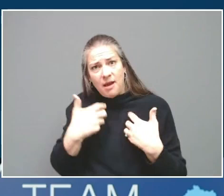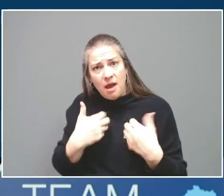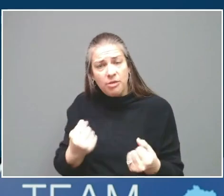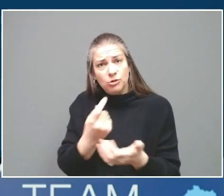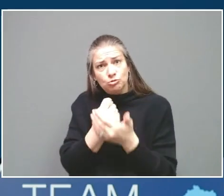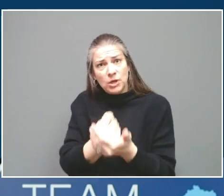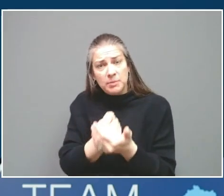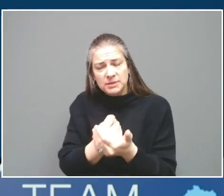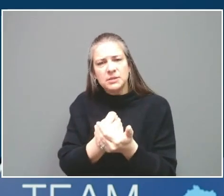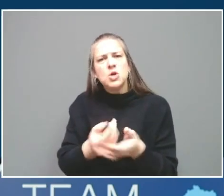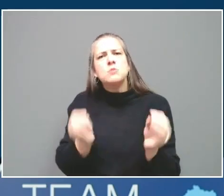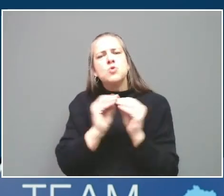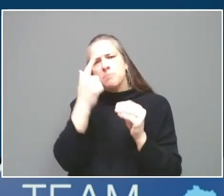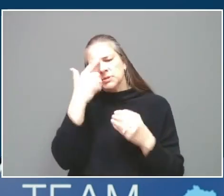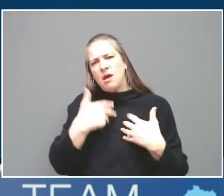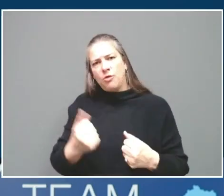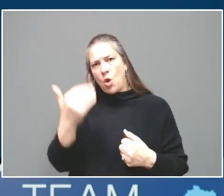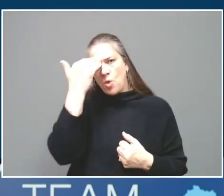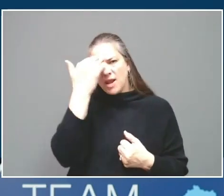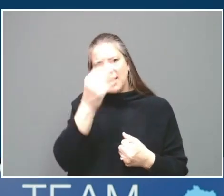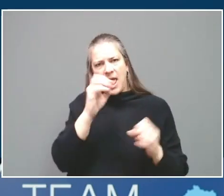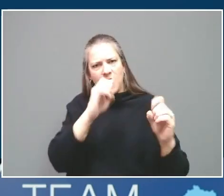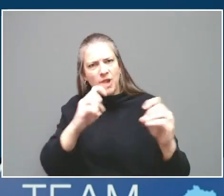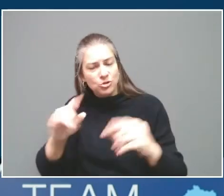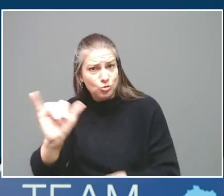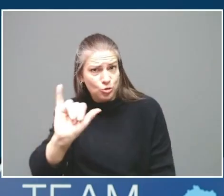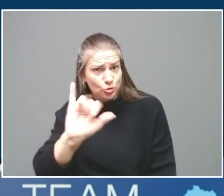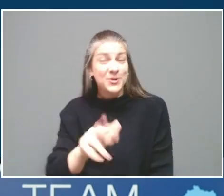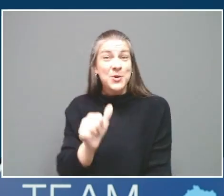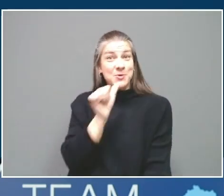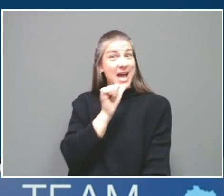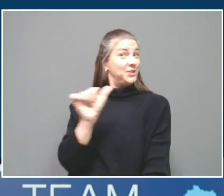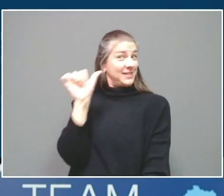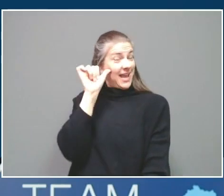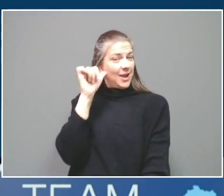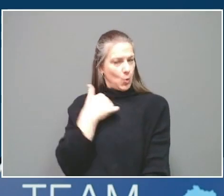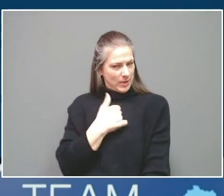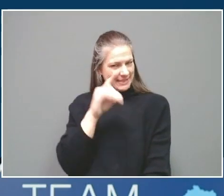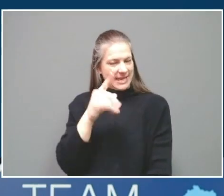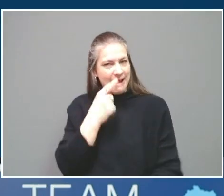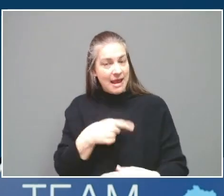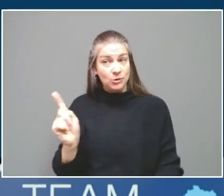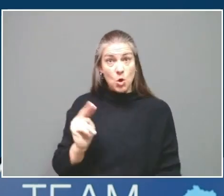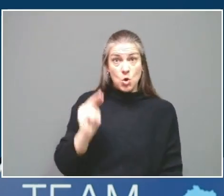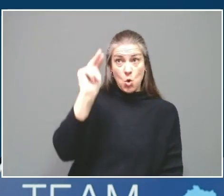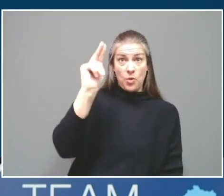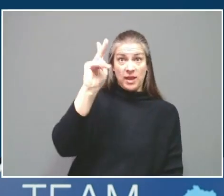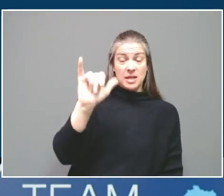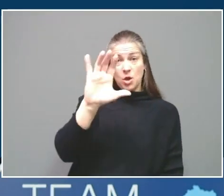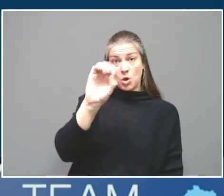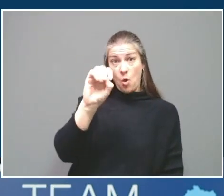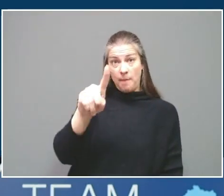awareness and education. So yesterday, we got to announce that the Northern Kentucky Cooperative for Educational